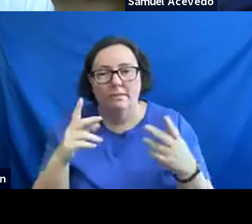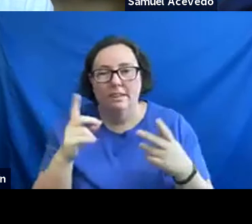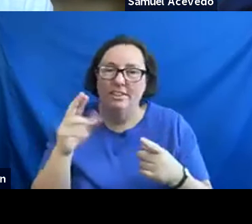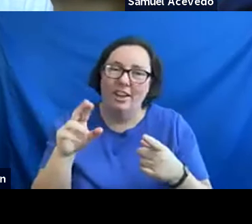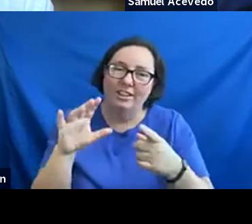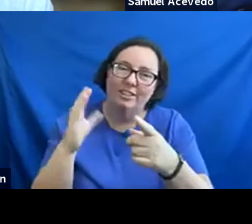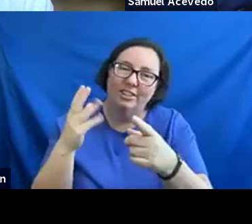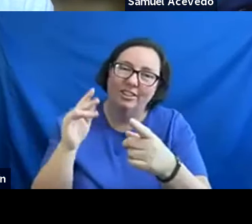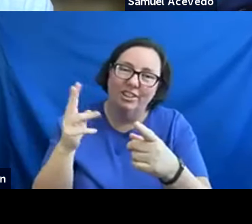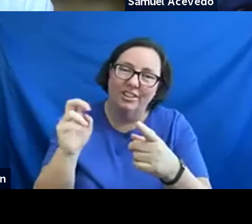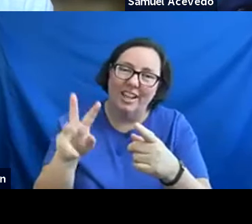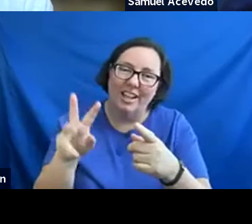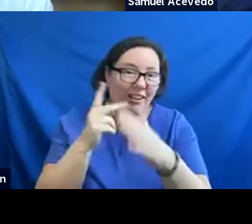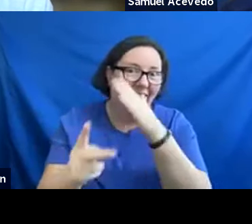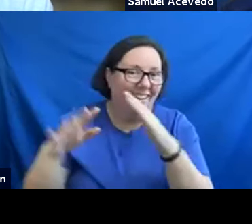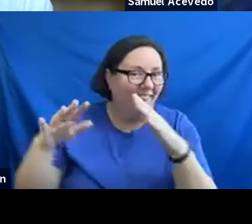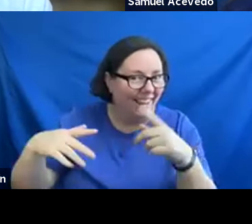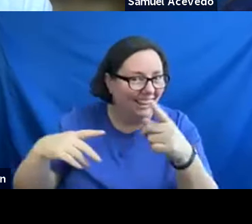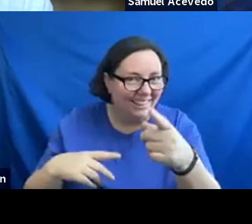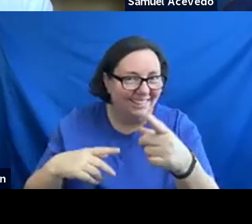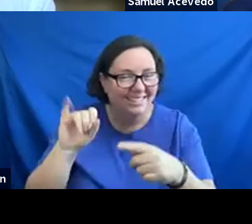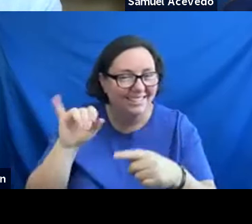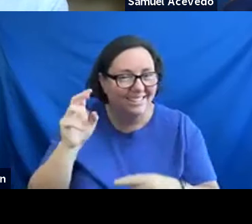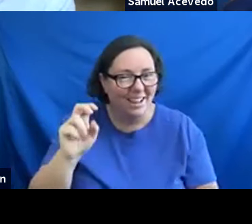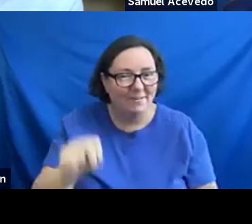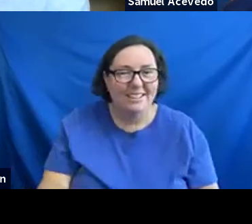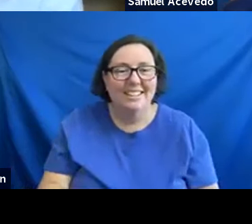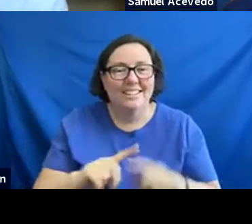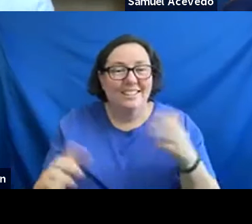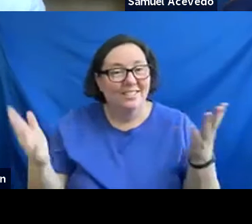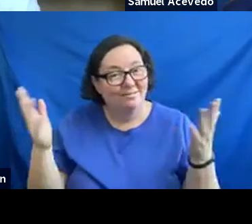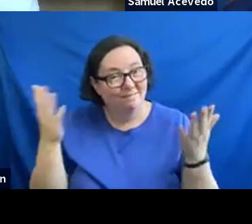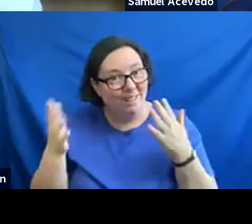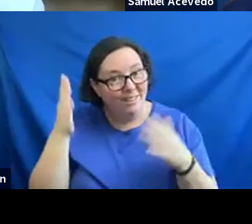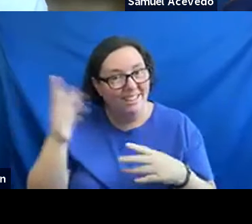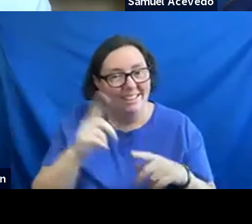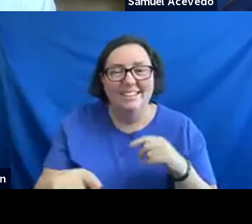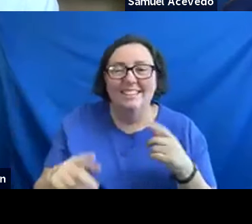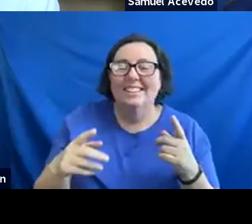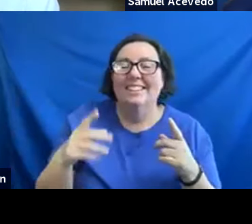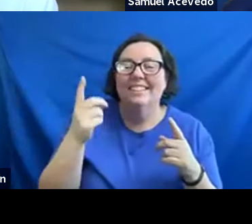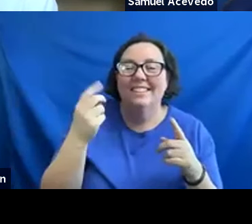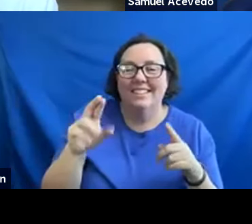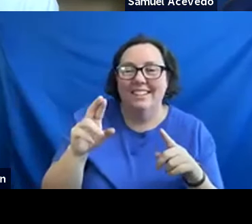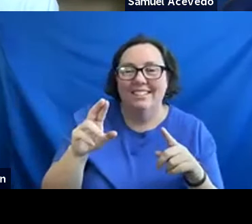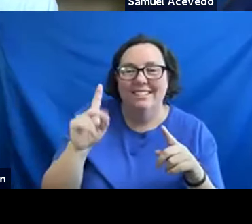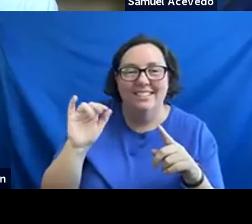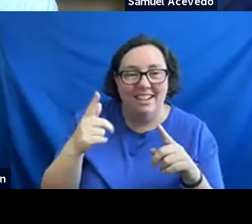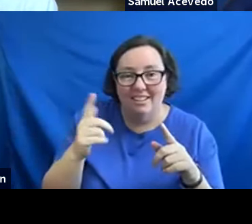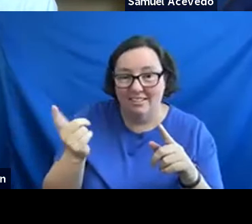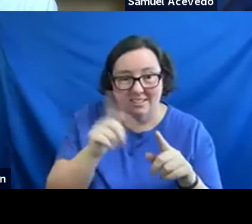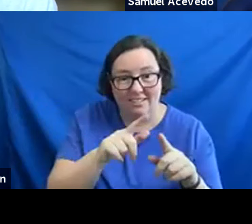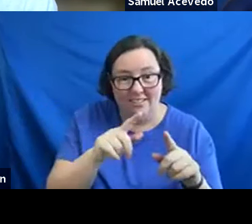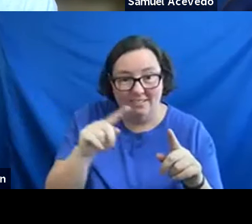prophetic Simon. I said Dr. Chernow, Mr. Chernow. So Dr. Tung, oh, you're gonna let Simon go